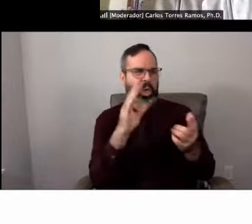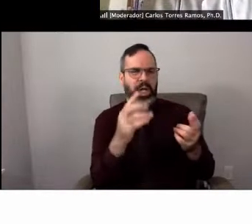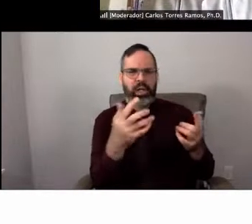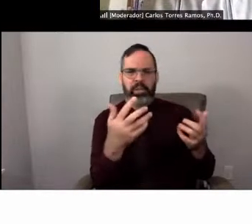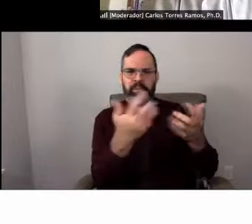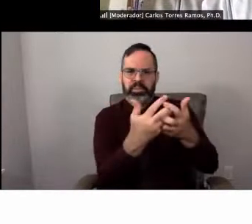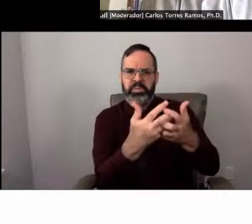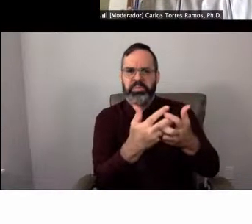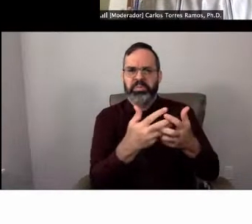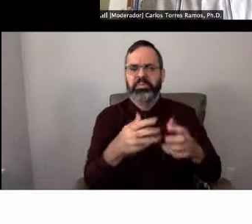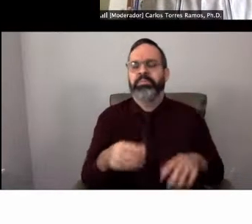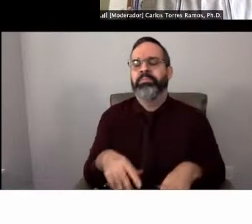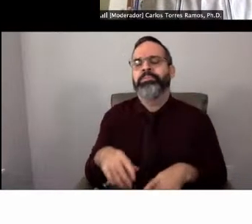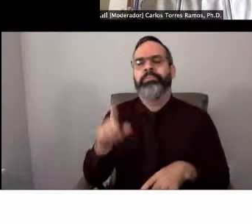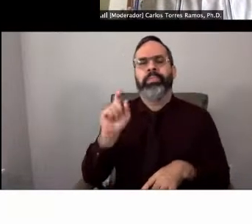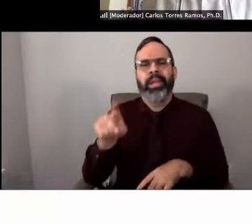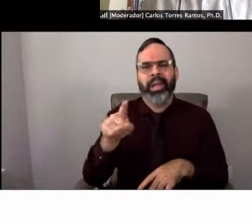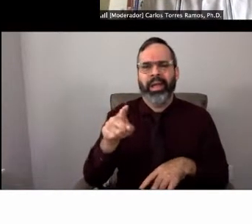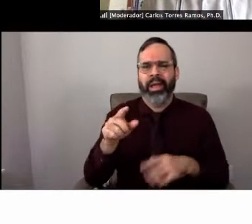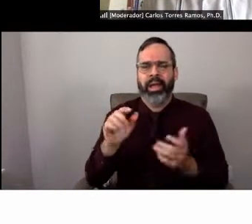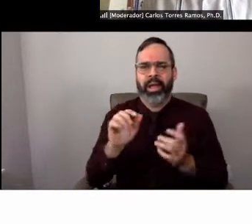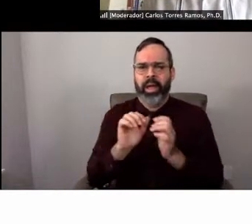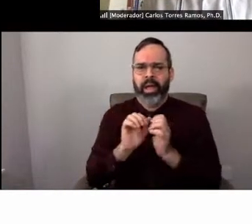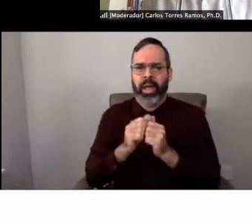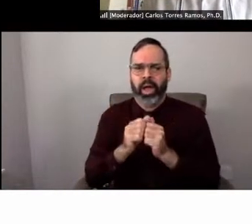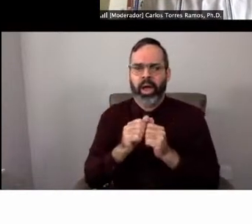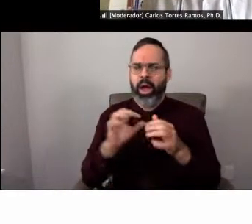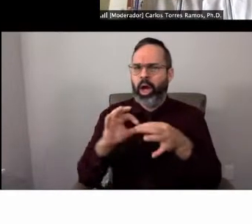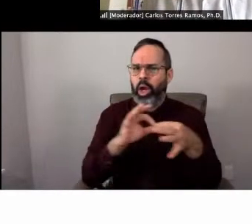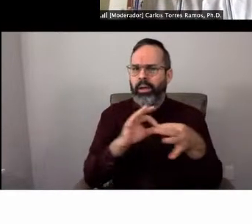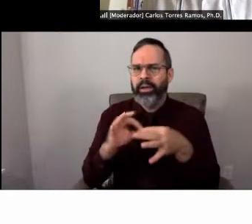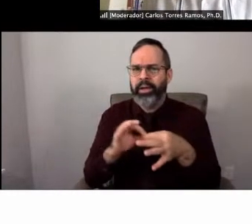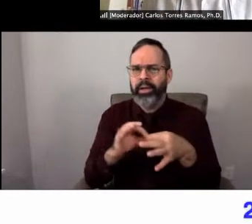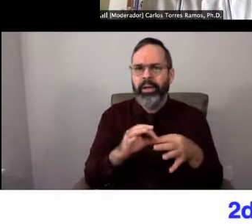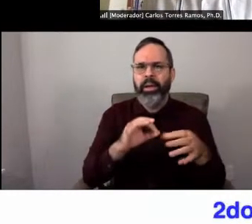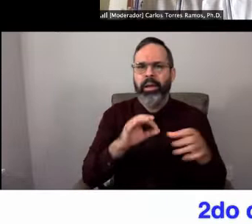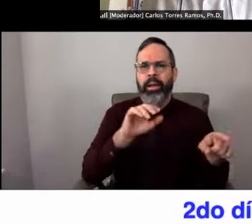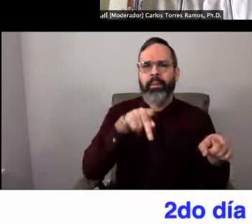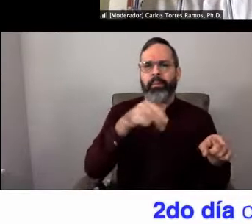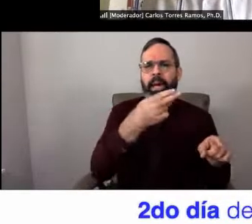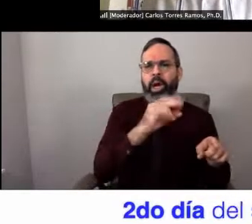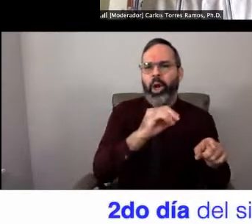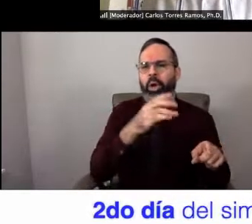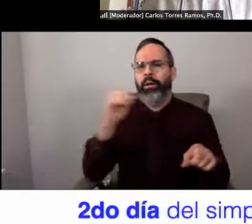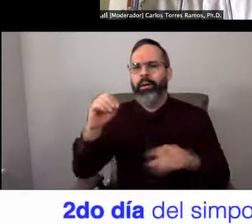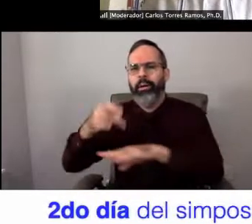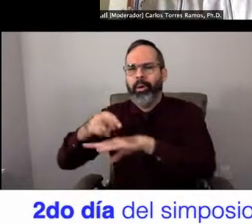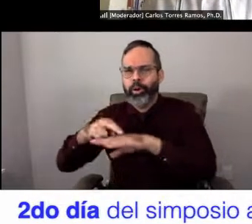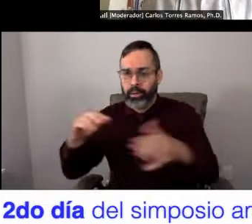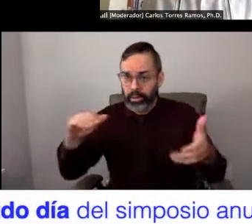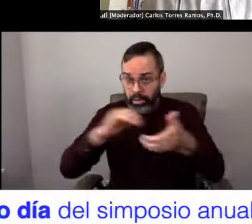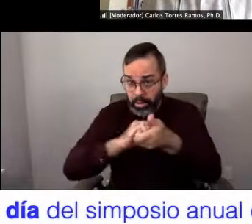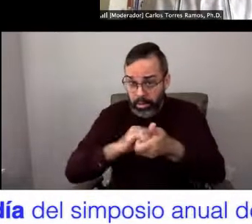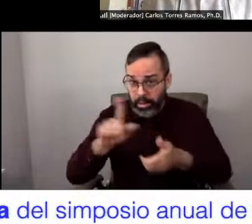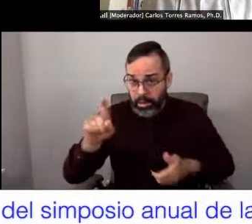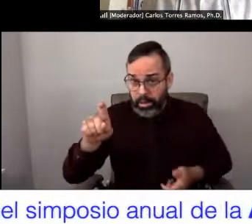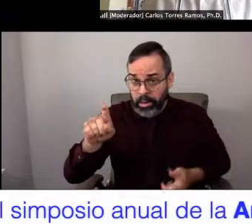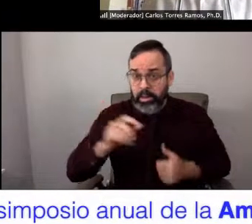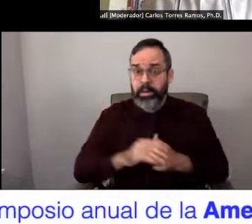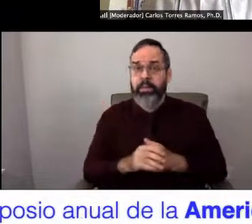are asking, how is there a collaboration between PAHO and Puerto Rico, and